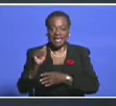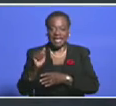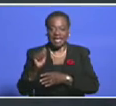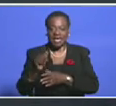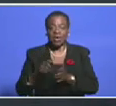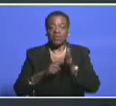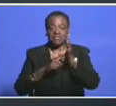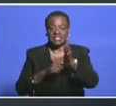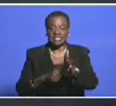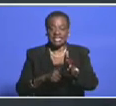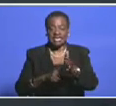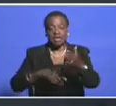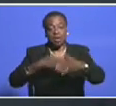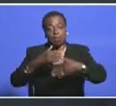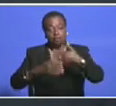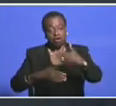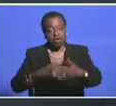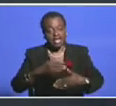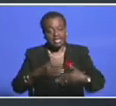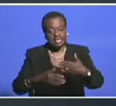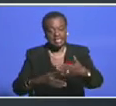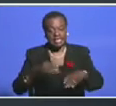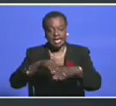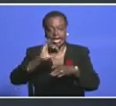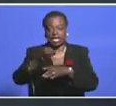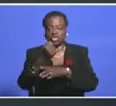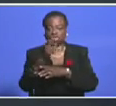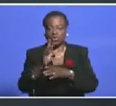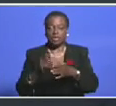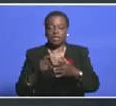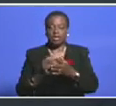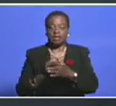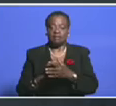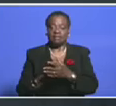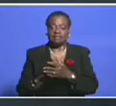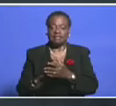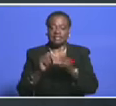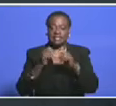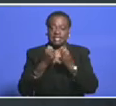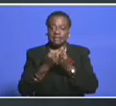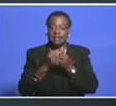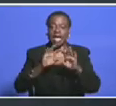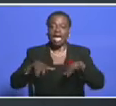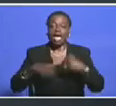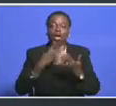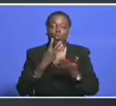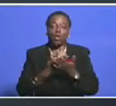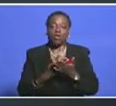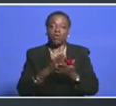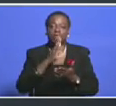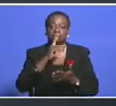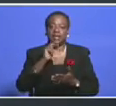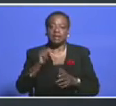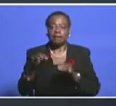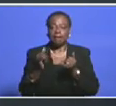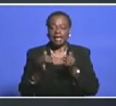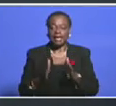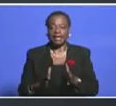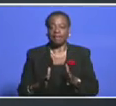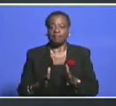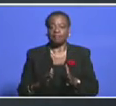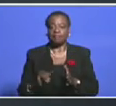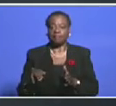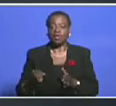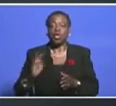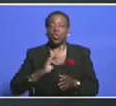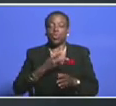steadily progress of our journey through NPBA and how well we've been playing. We have